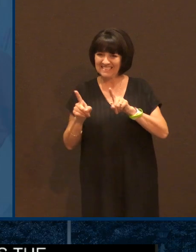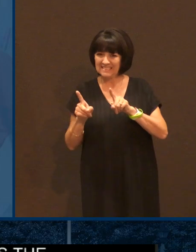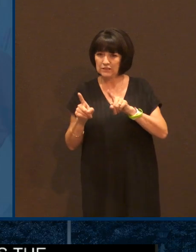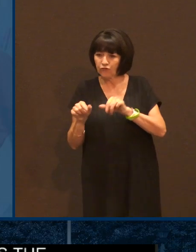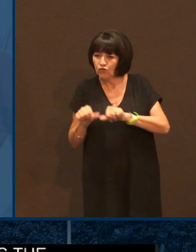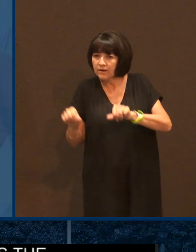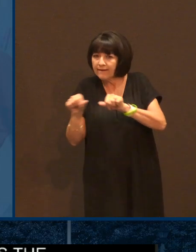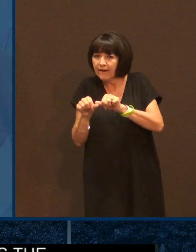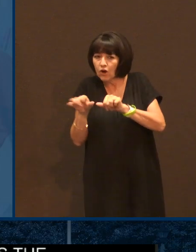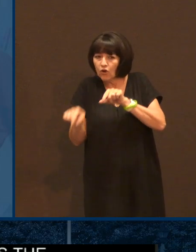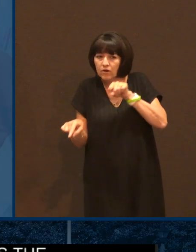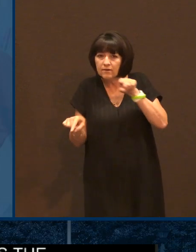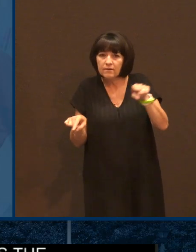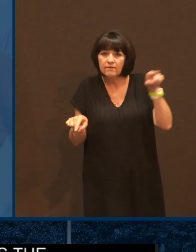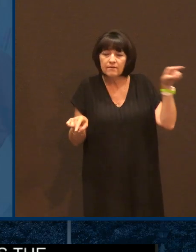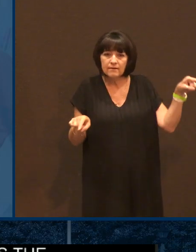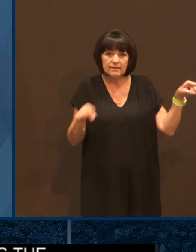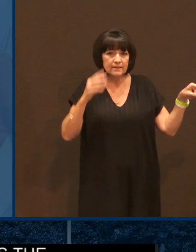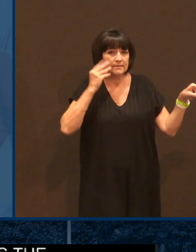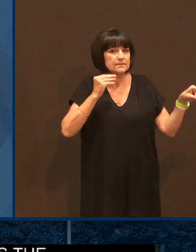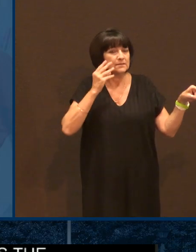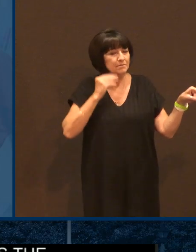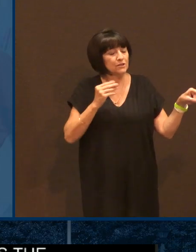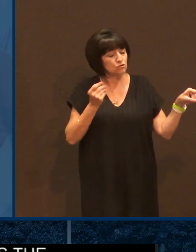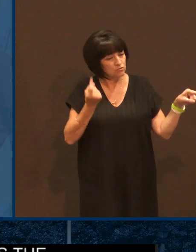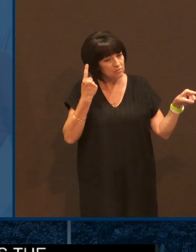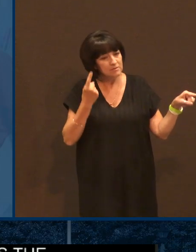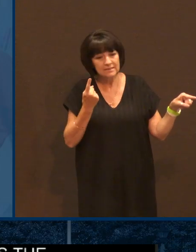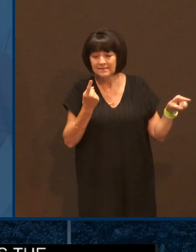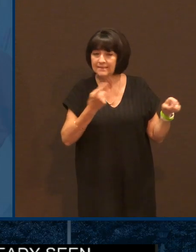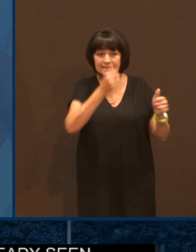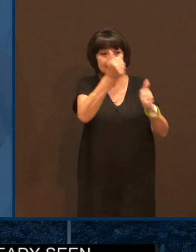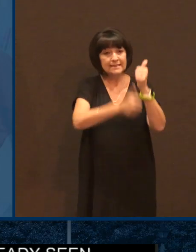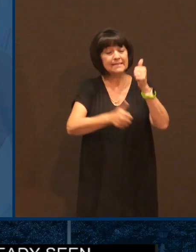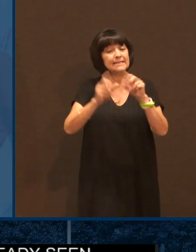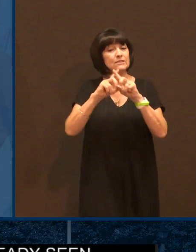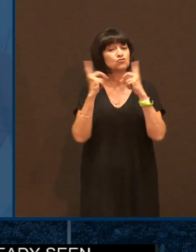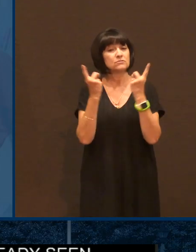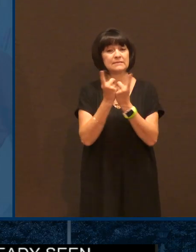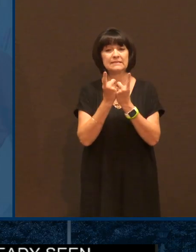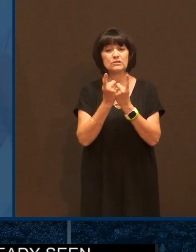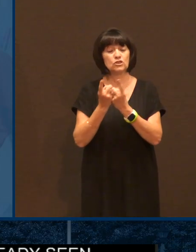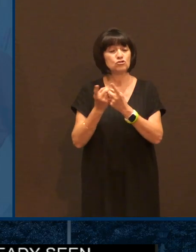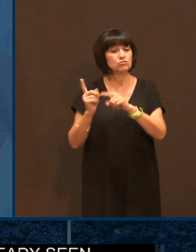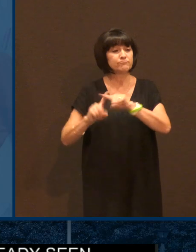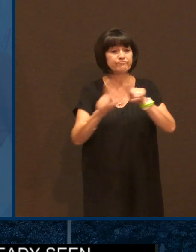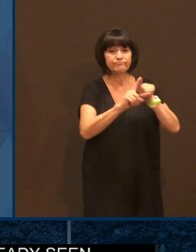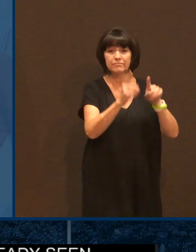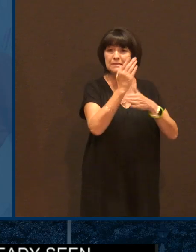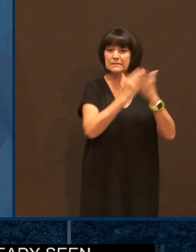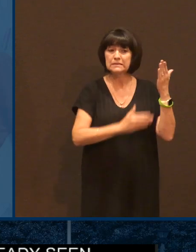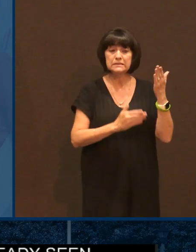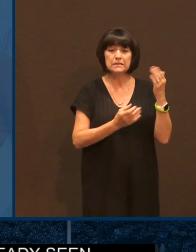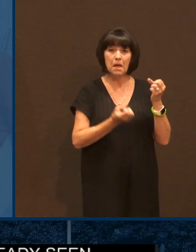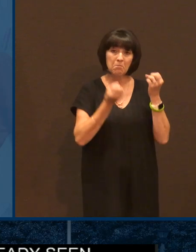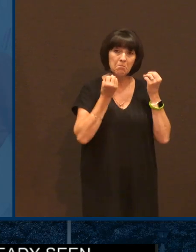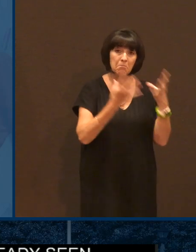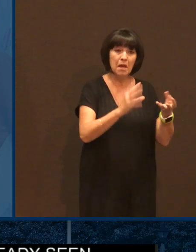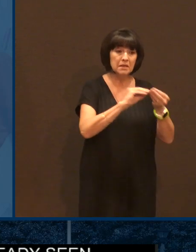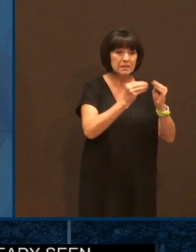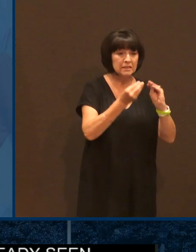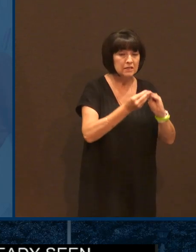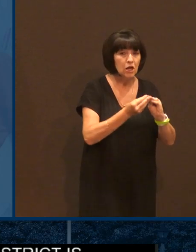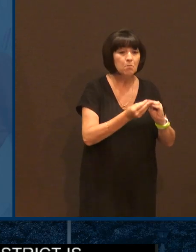districts will need to respond to that. Every district's a little bit different in terms of the number of students they have, the configuration of their